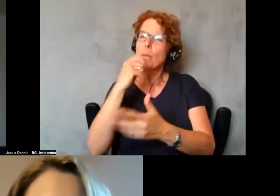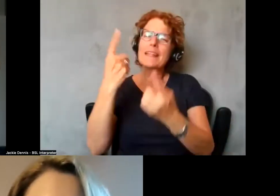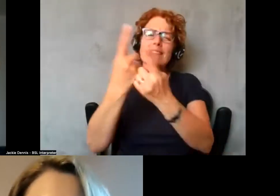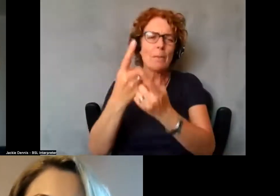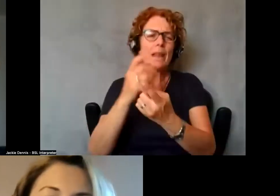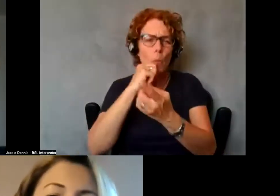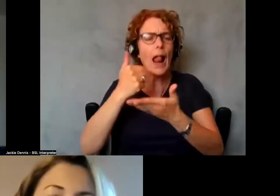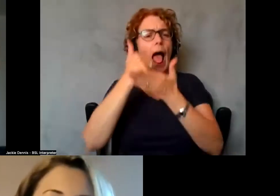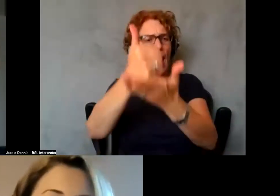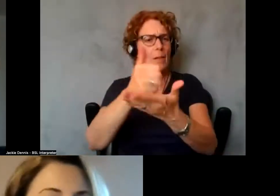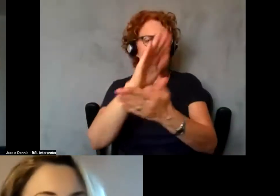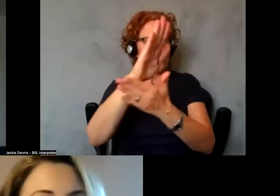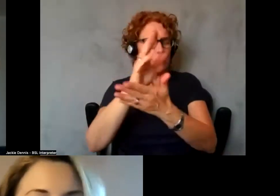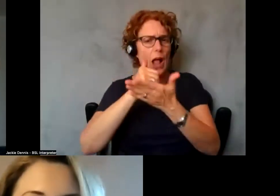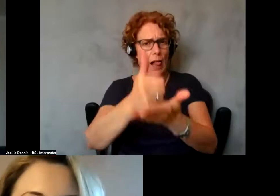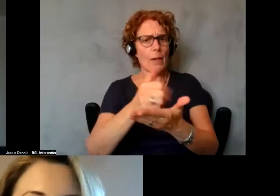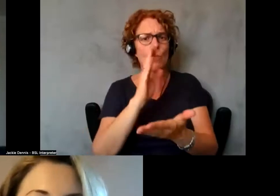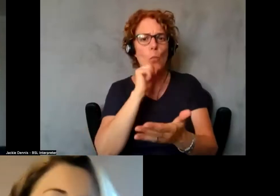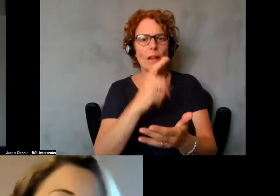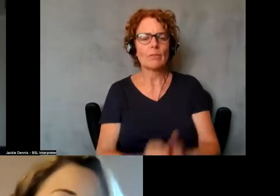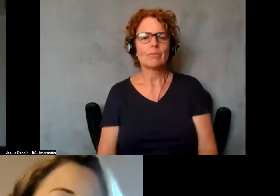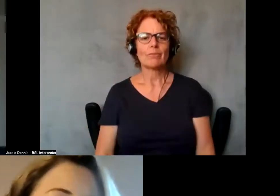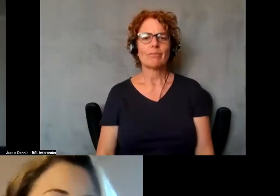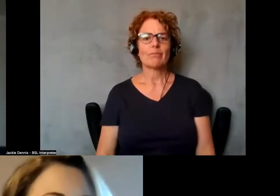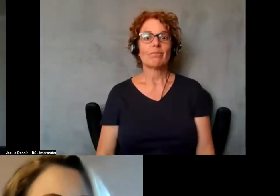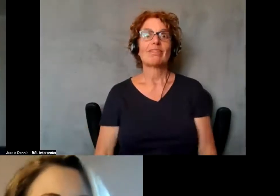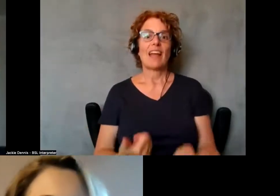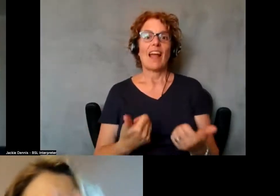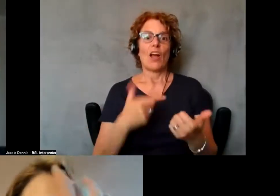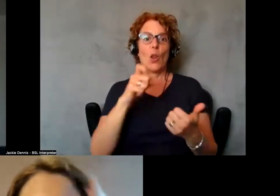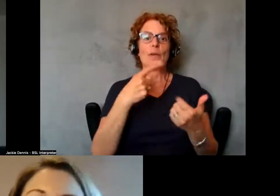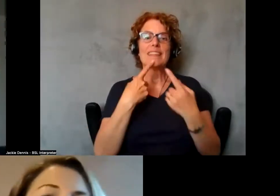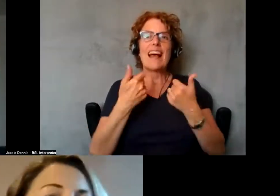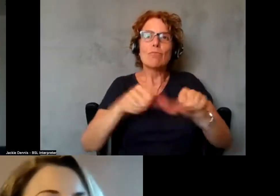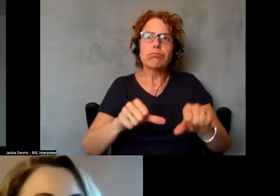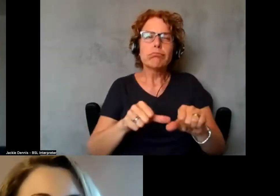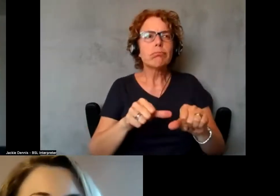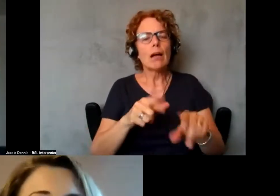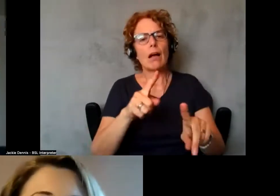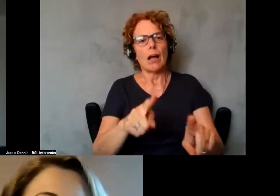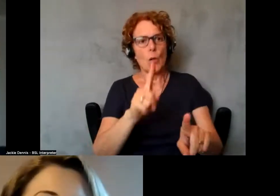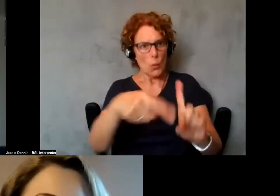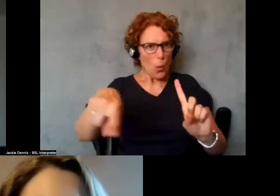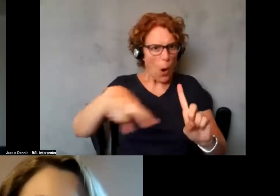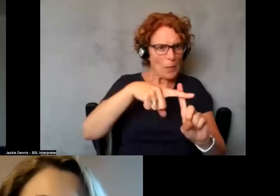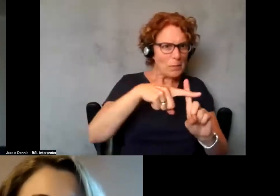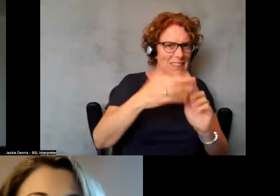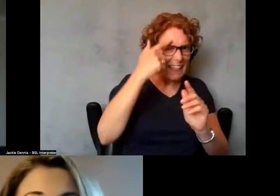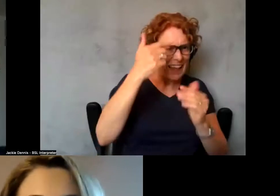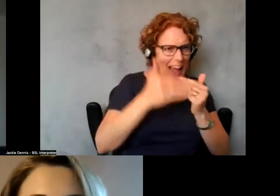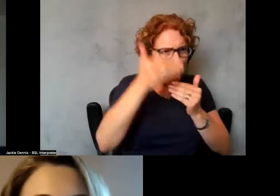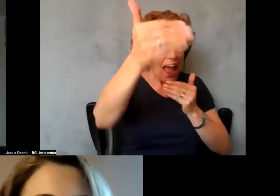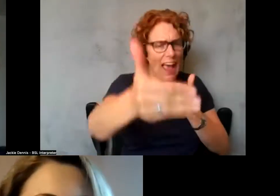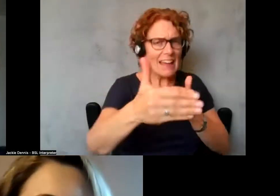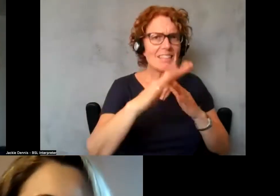future. That's one of the final questions actually, is what's your prediction, or how optimistic are you if you think ahead to the next 10,